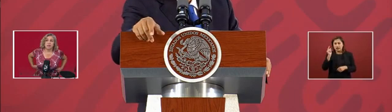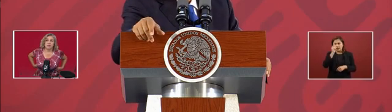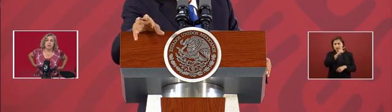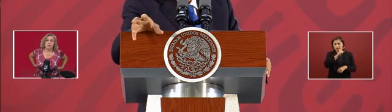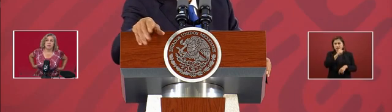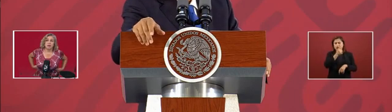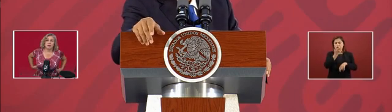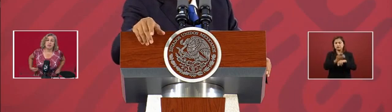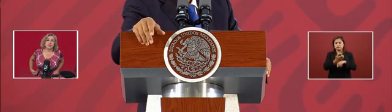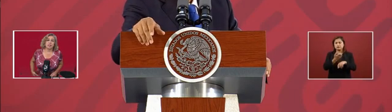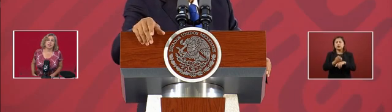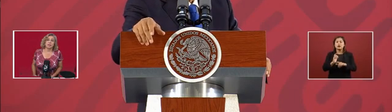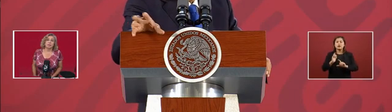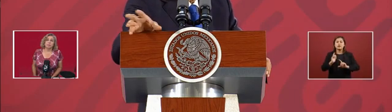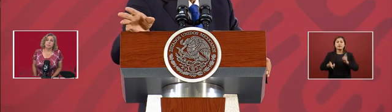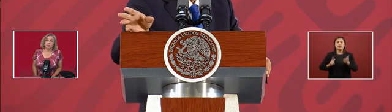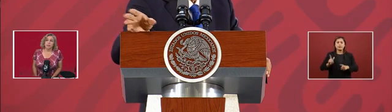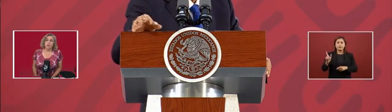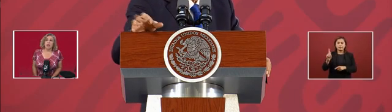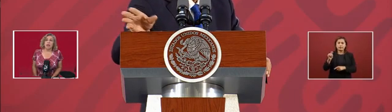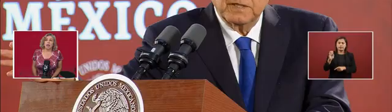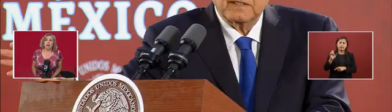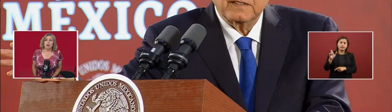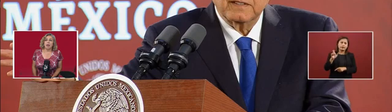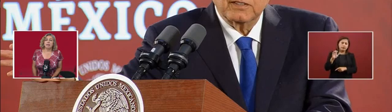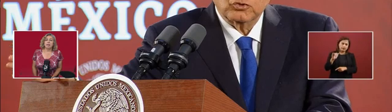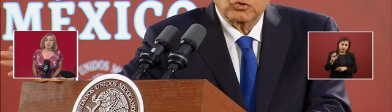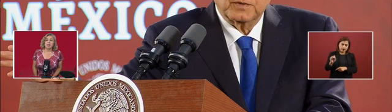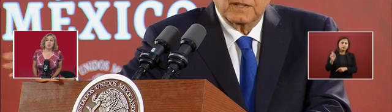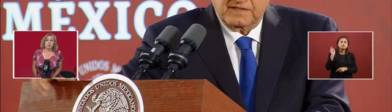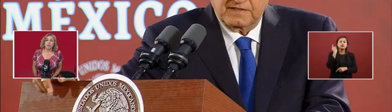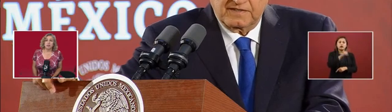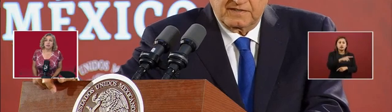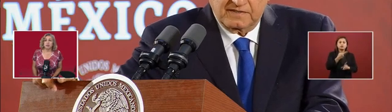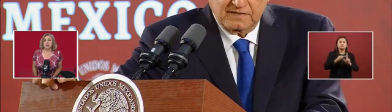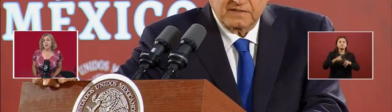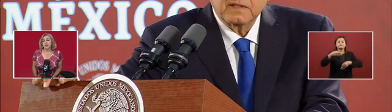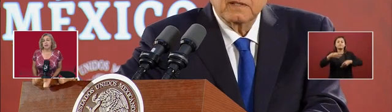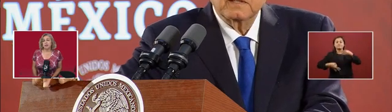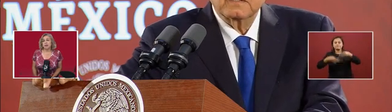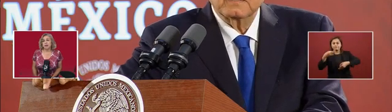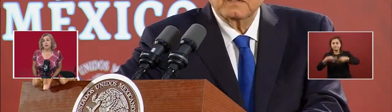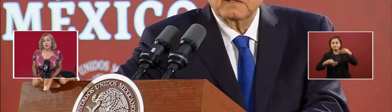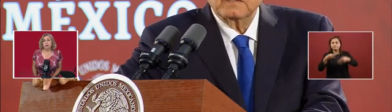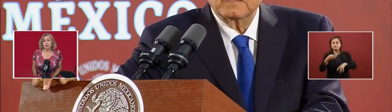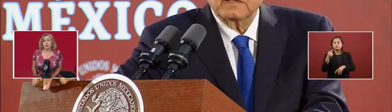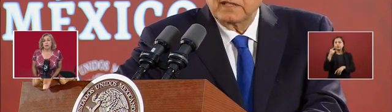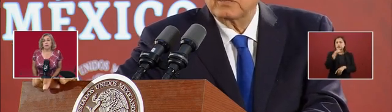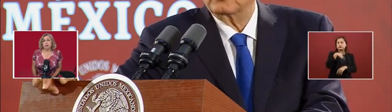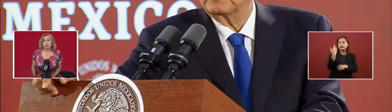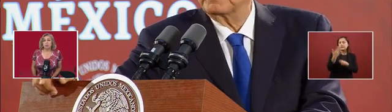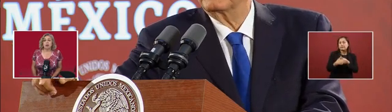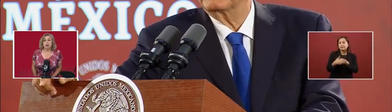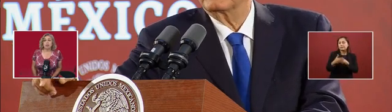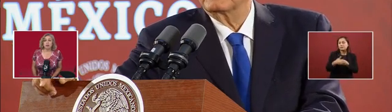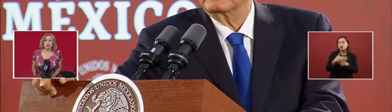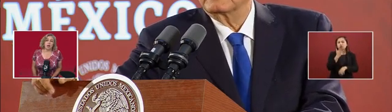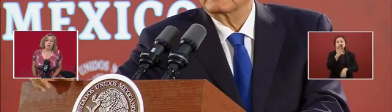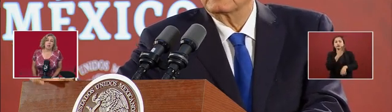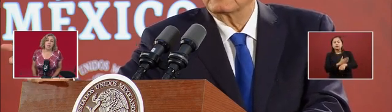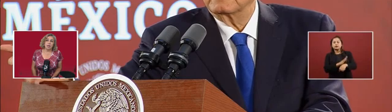disipar dudas to sobre la reforma diminish doubts regarding the reform of